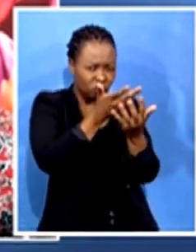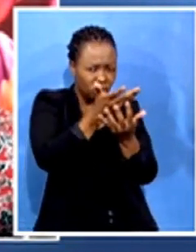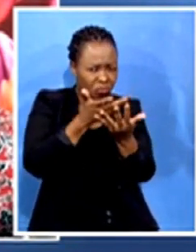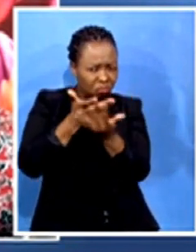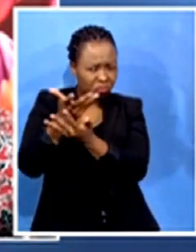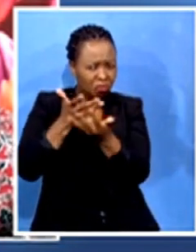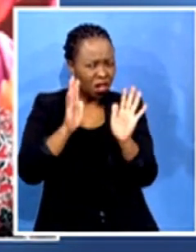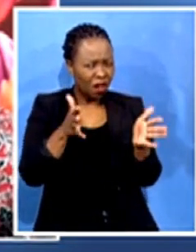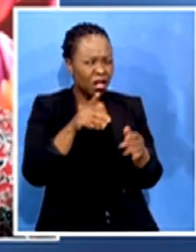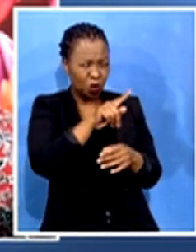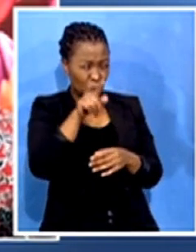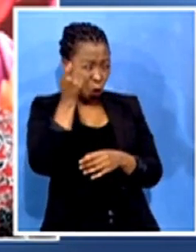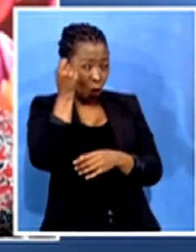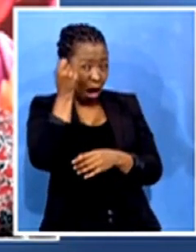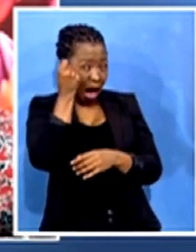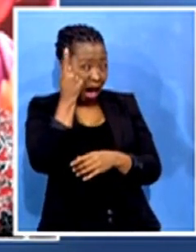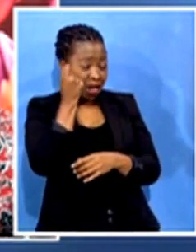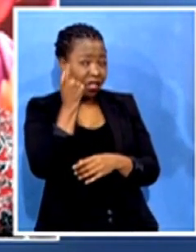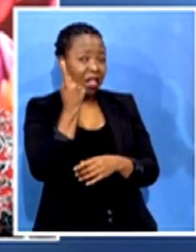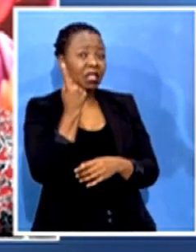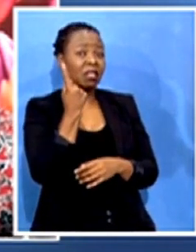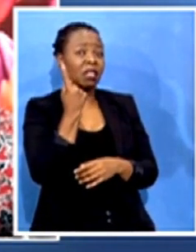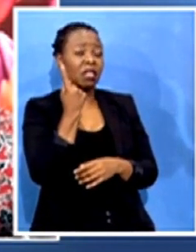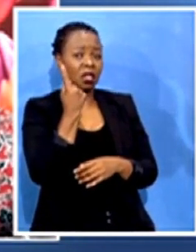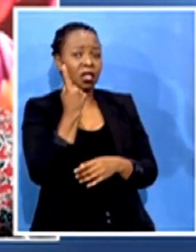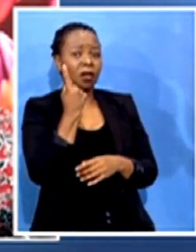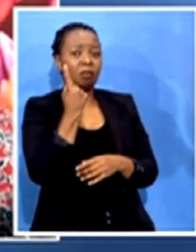these needs to be moved on to the social relief grant?